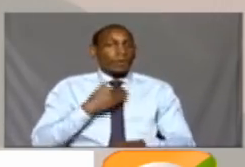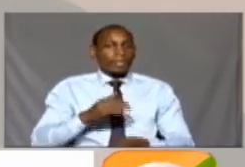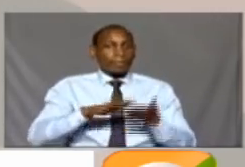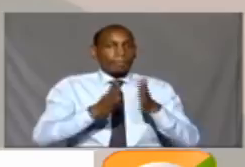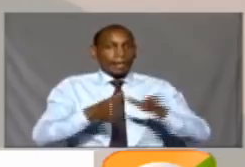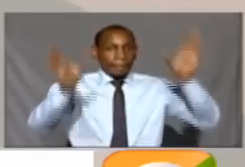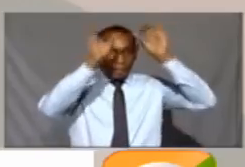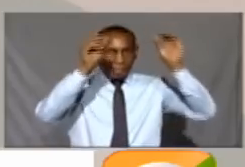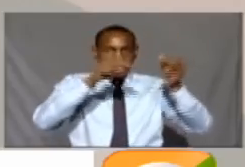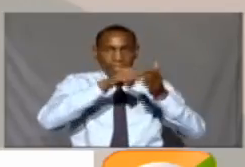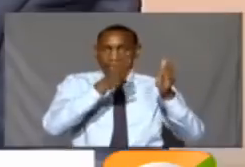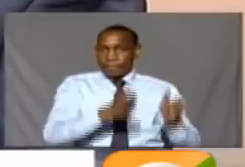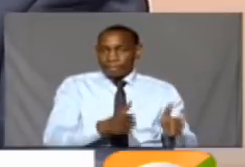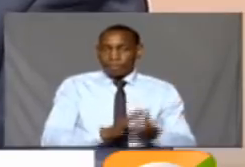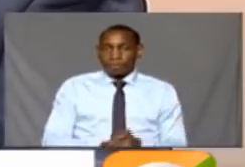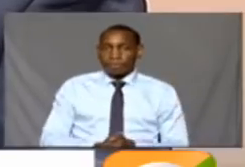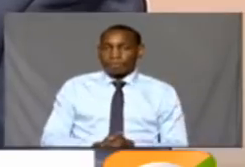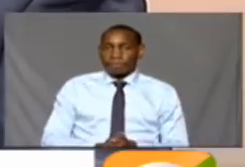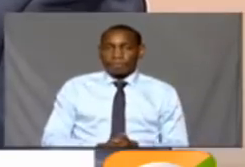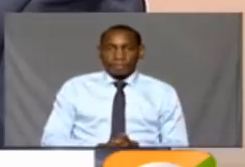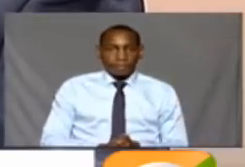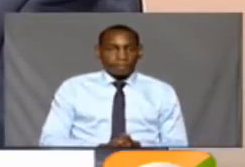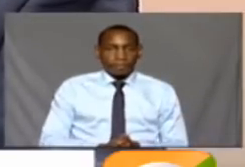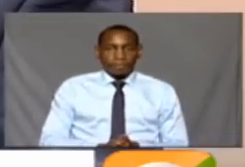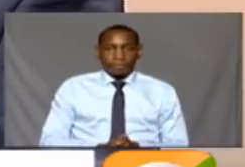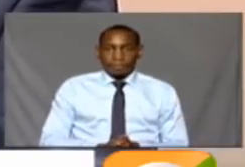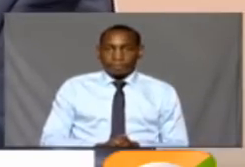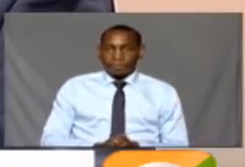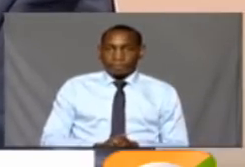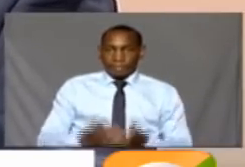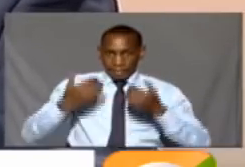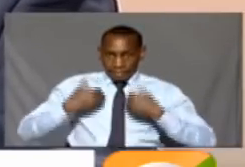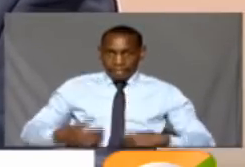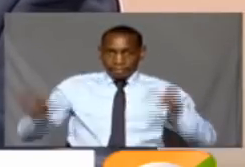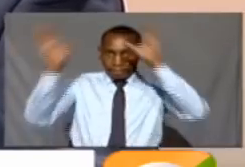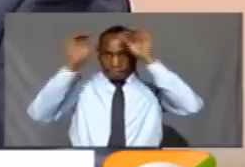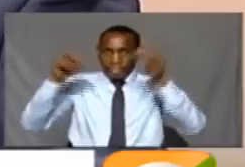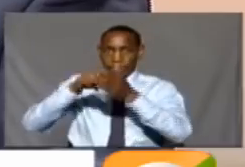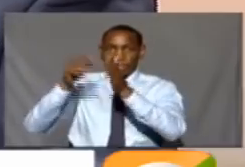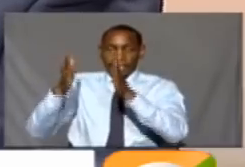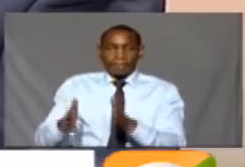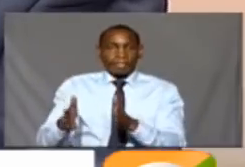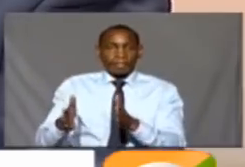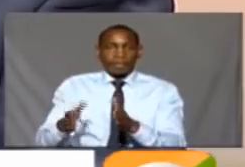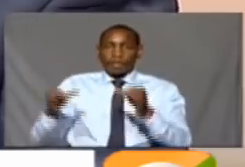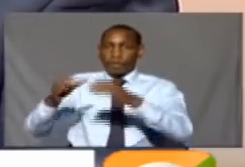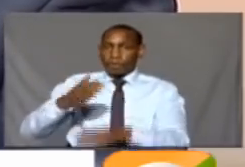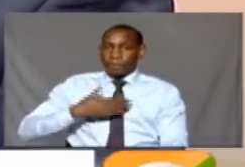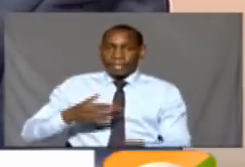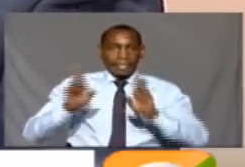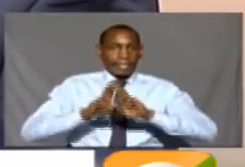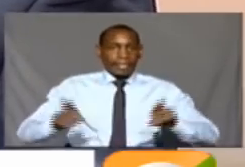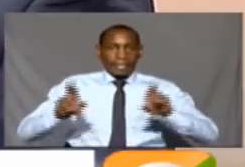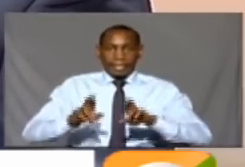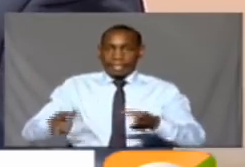candidate. It's not wanting to be a presidential you candidate. You are determined. I am a presidential candidate. You are a presidential candidate. My which party means has already given me